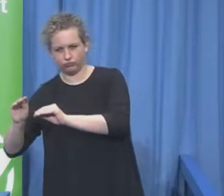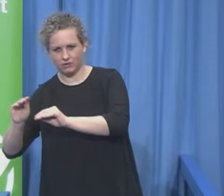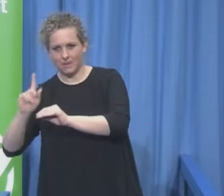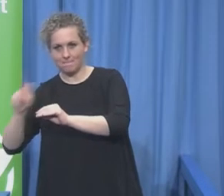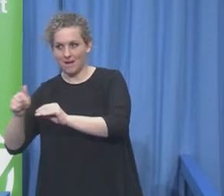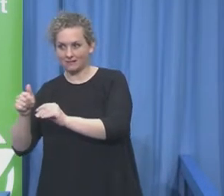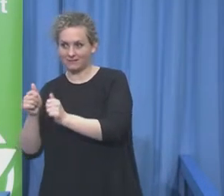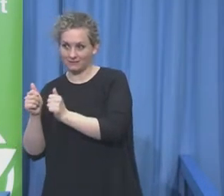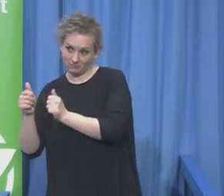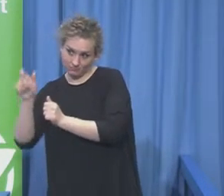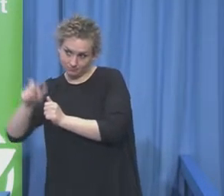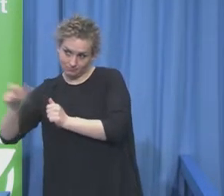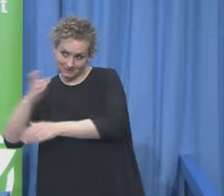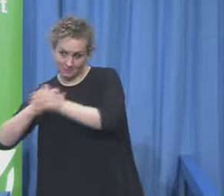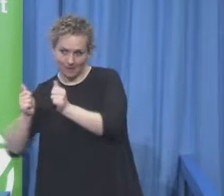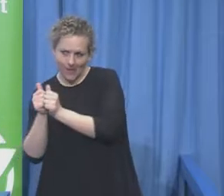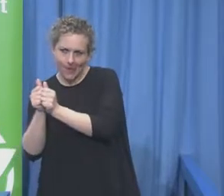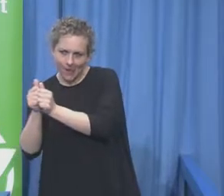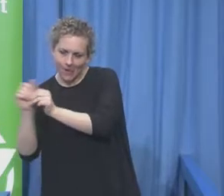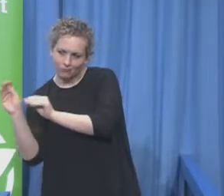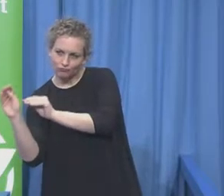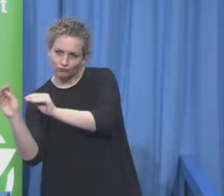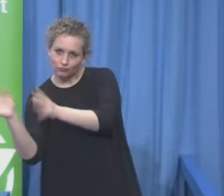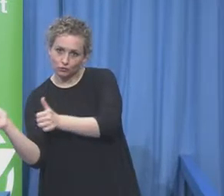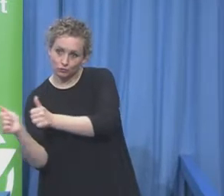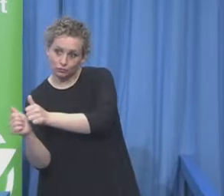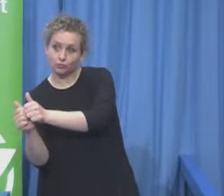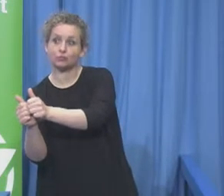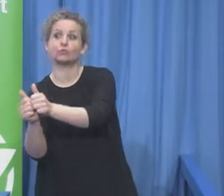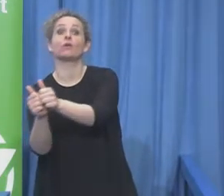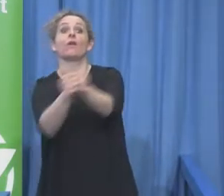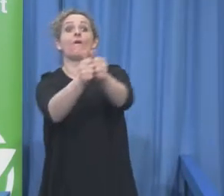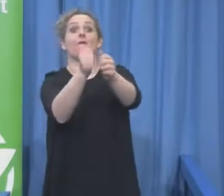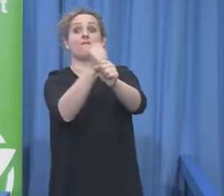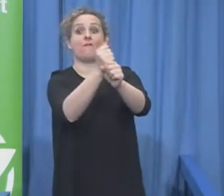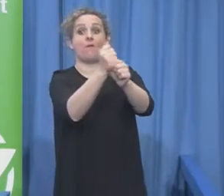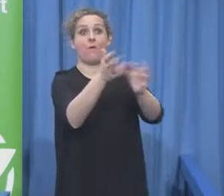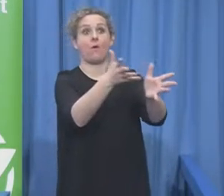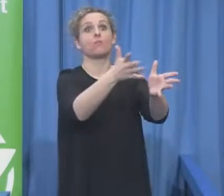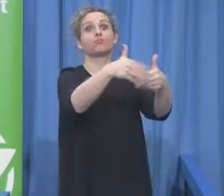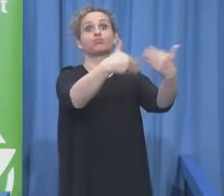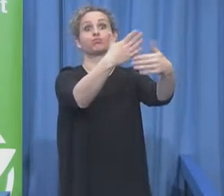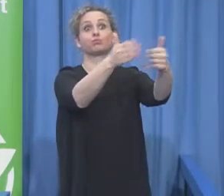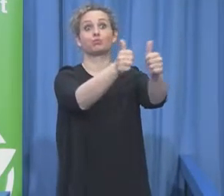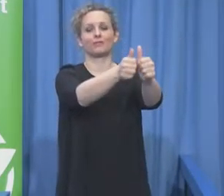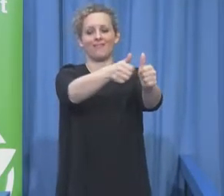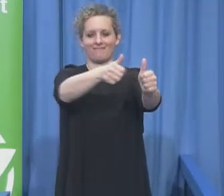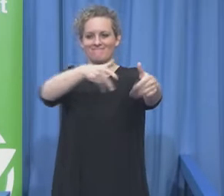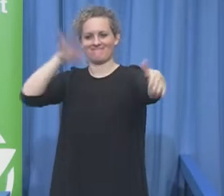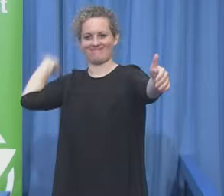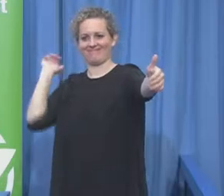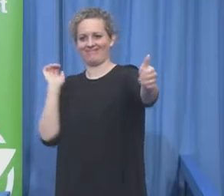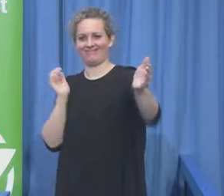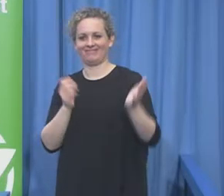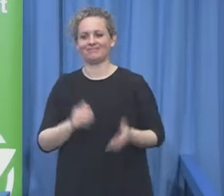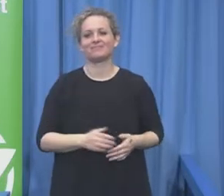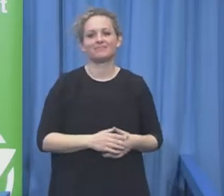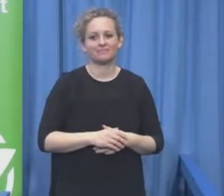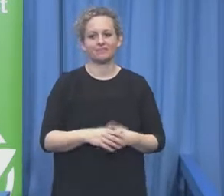people, set up, scaled the program from one training center to 22 training centers in 11 states. We are also recipient